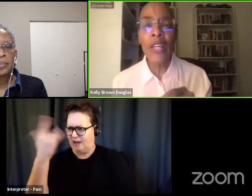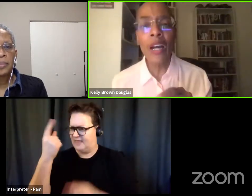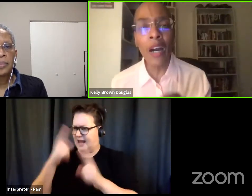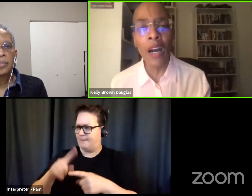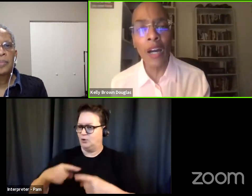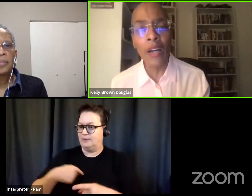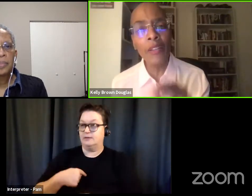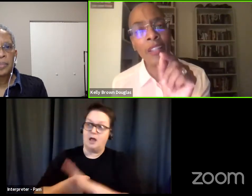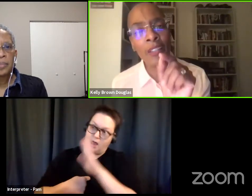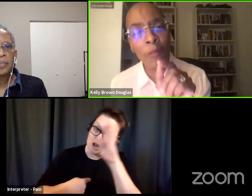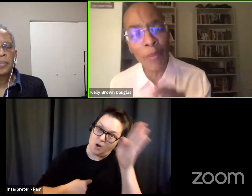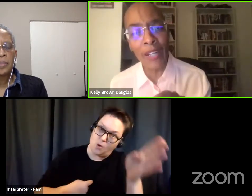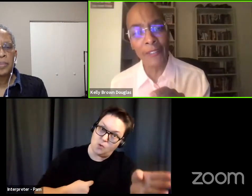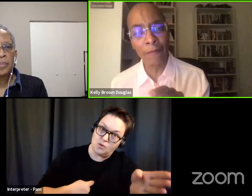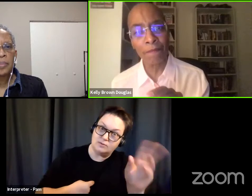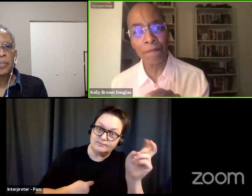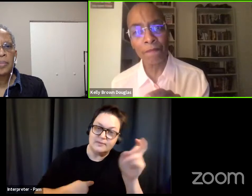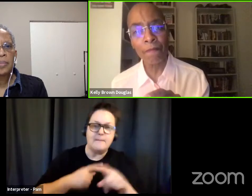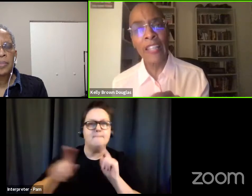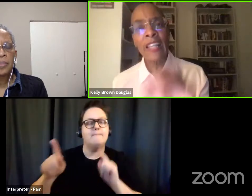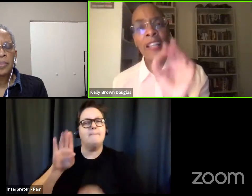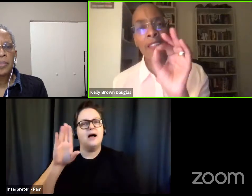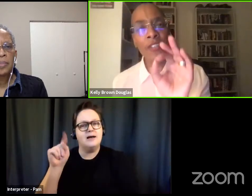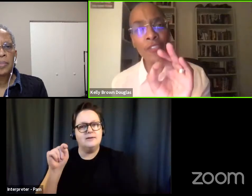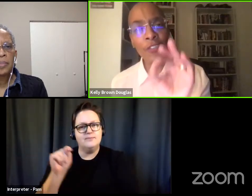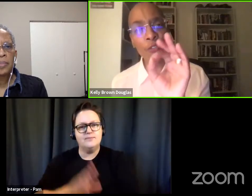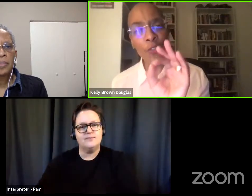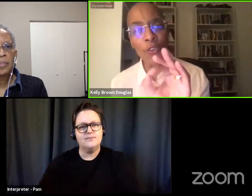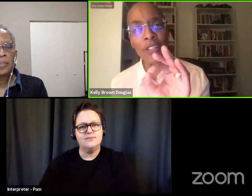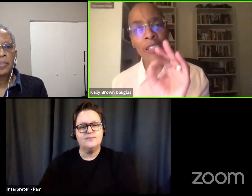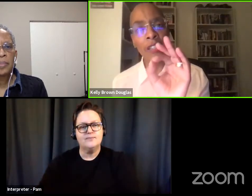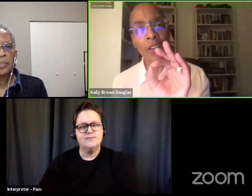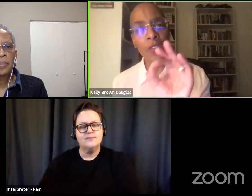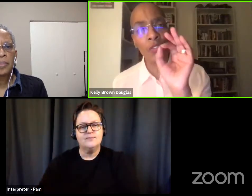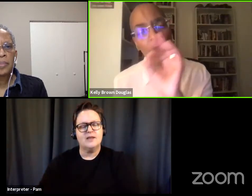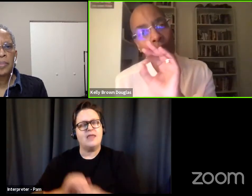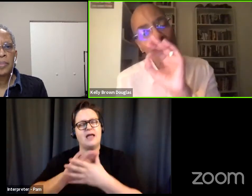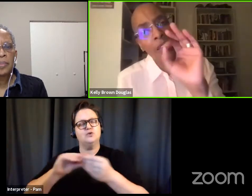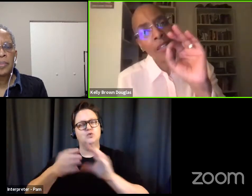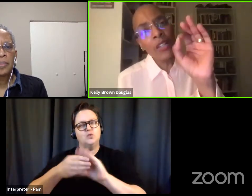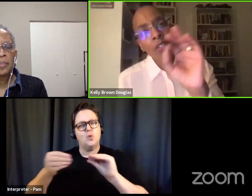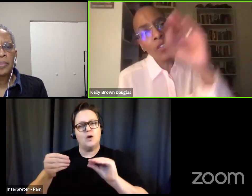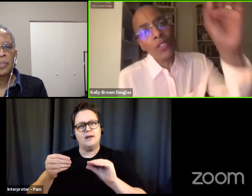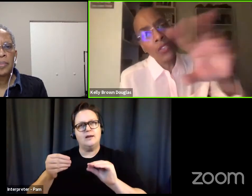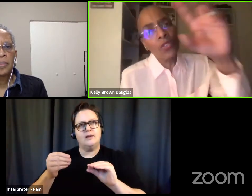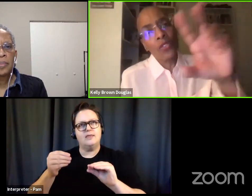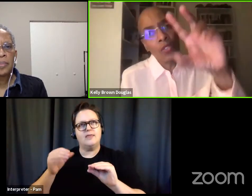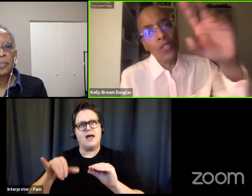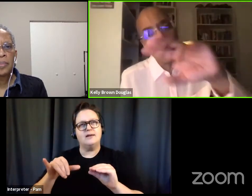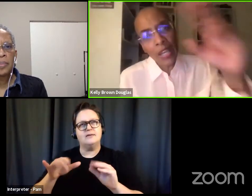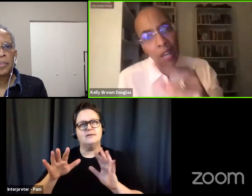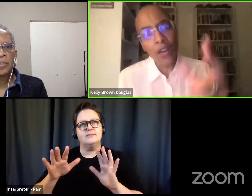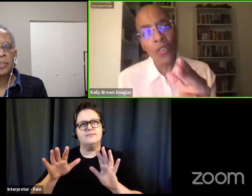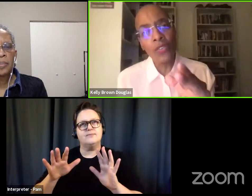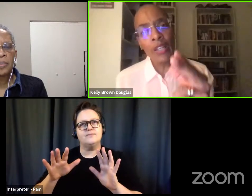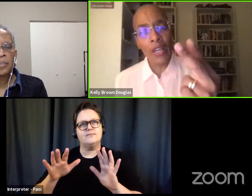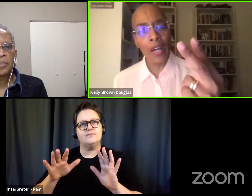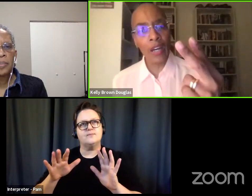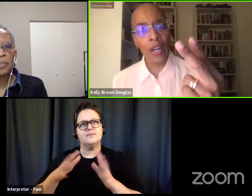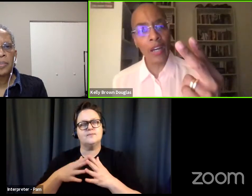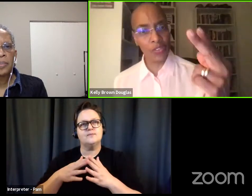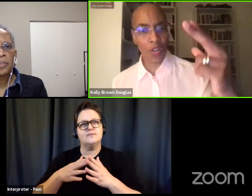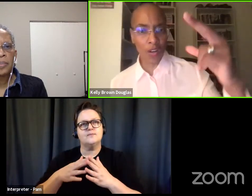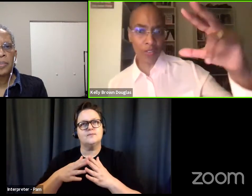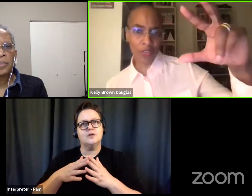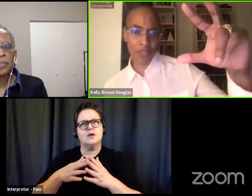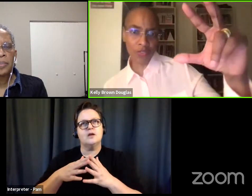Hello. But the story, you know, the story that you tell